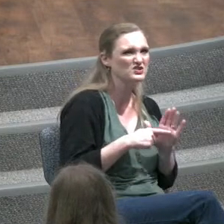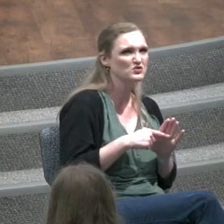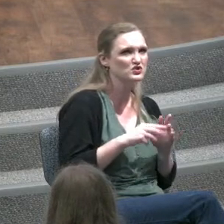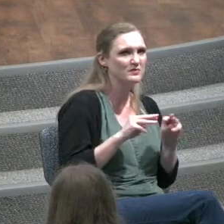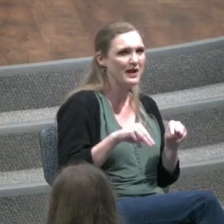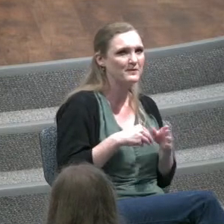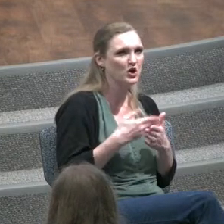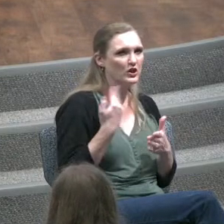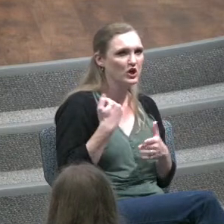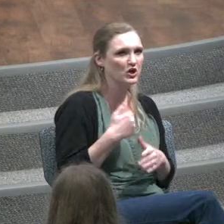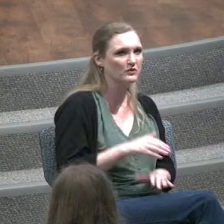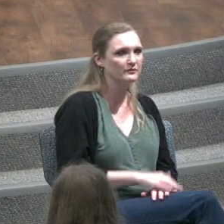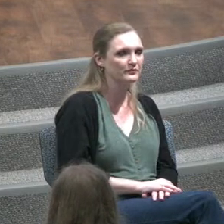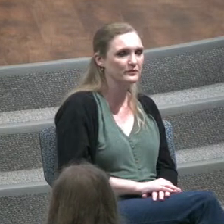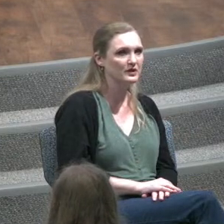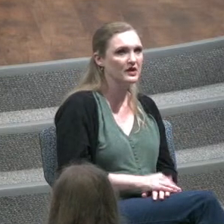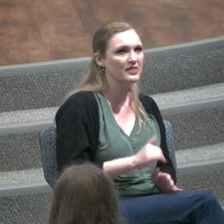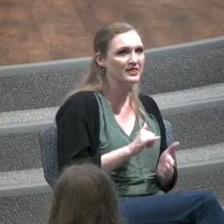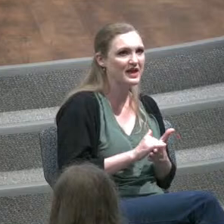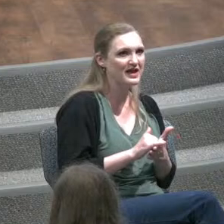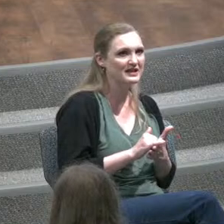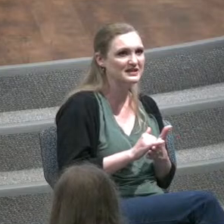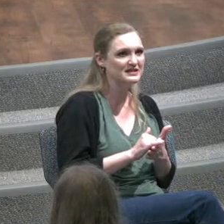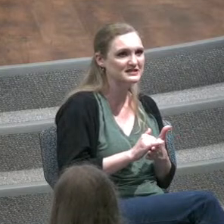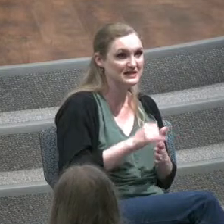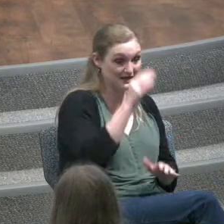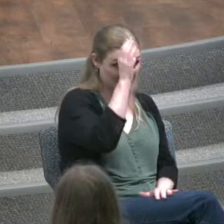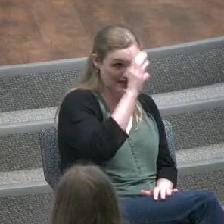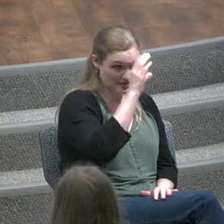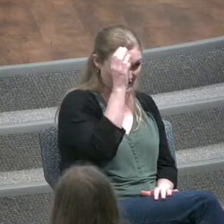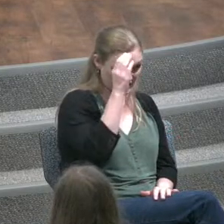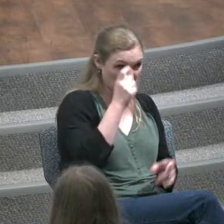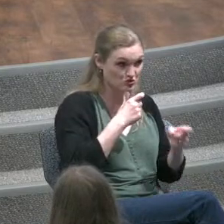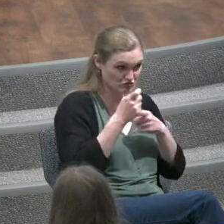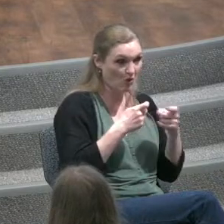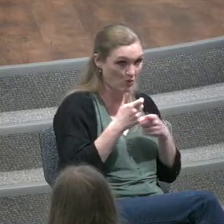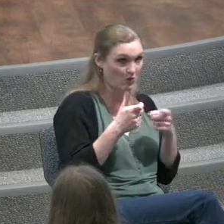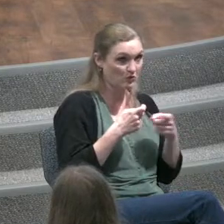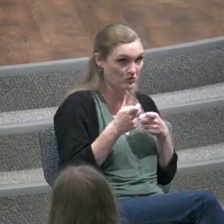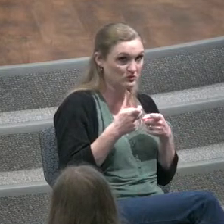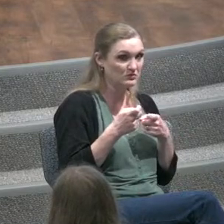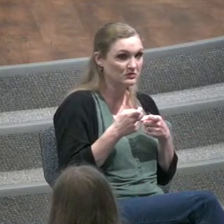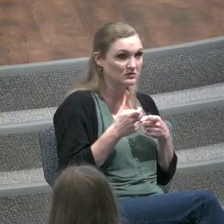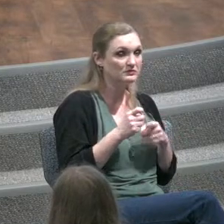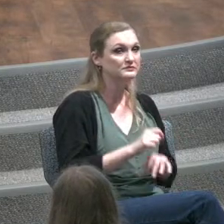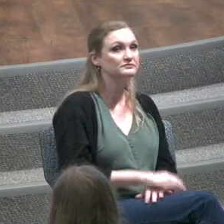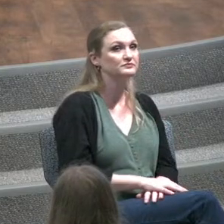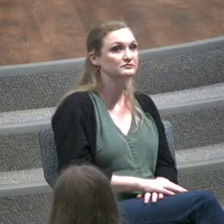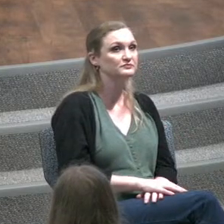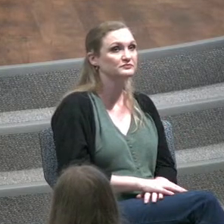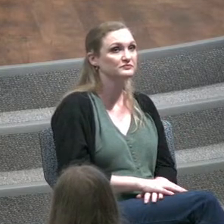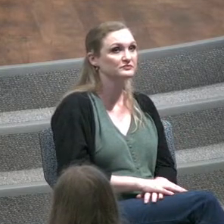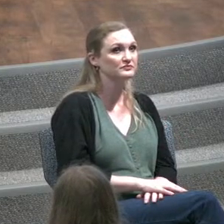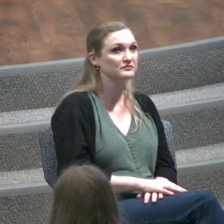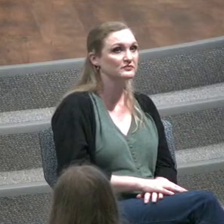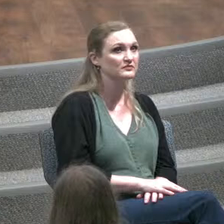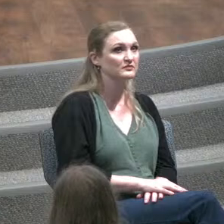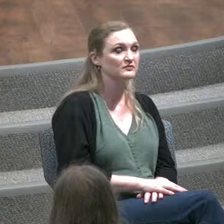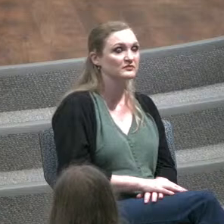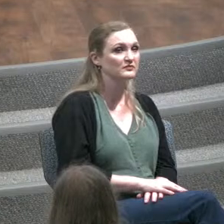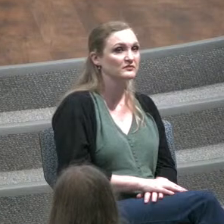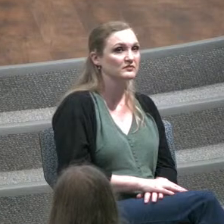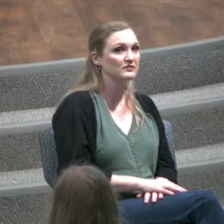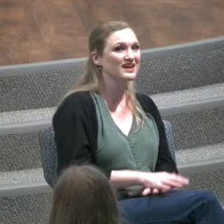located. This is, again, it's Franciscan controlled, Franciscan owned and operated.